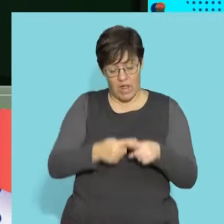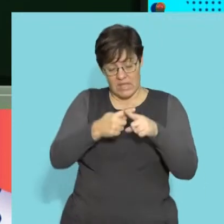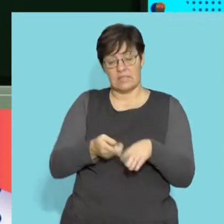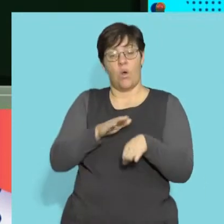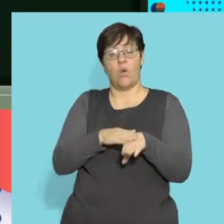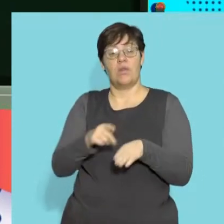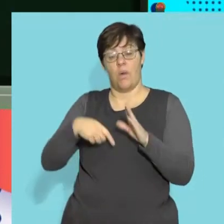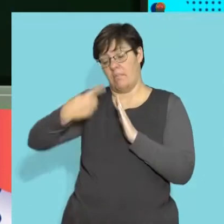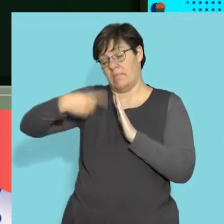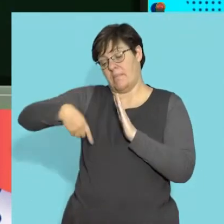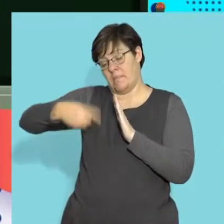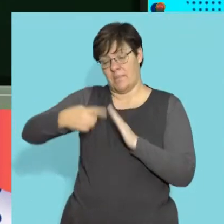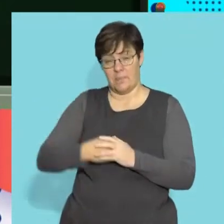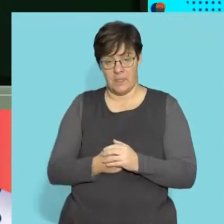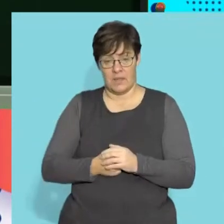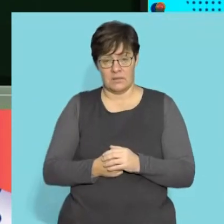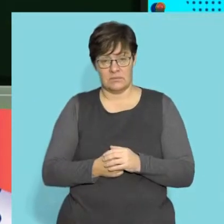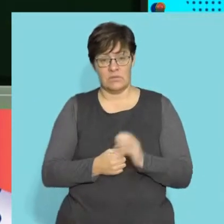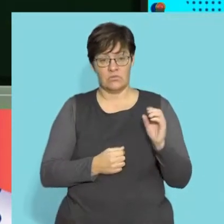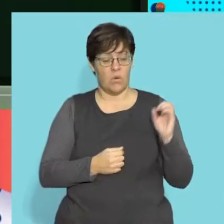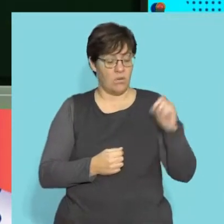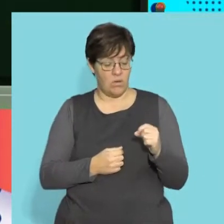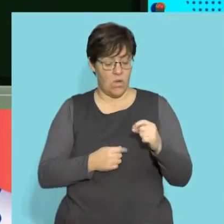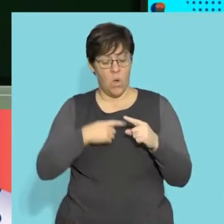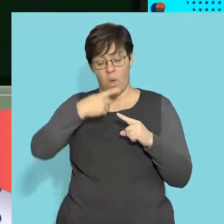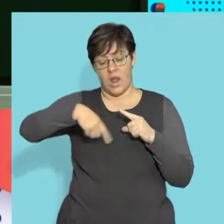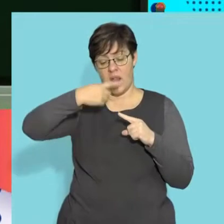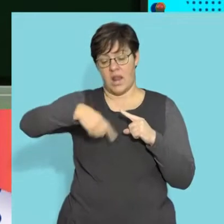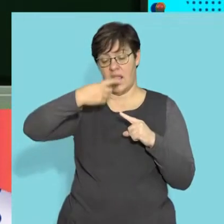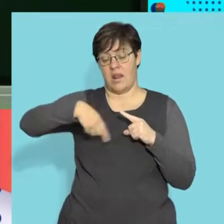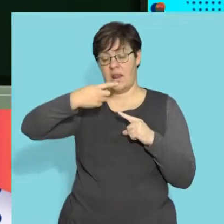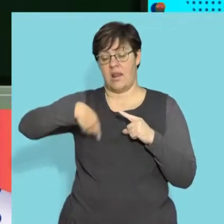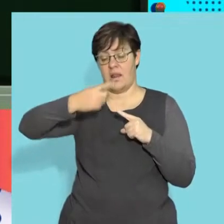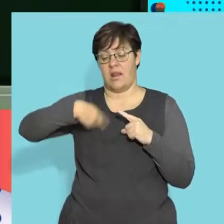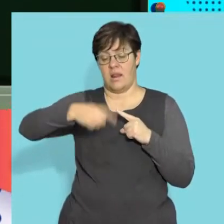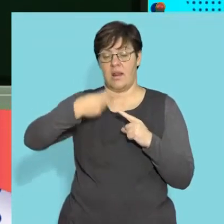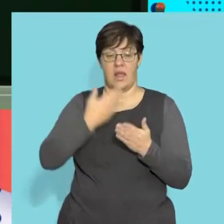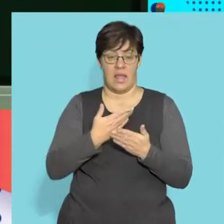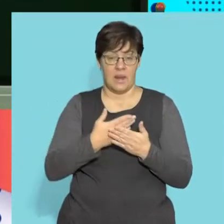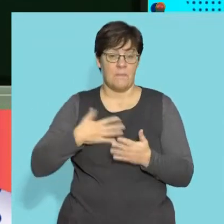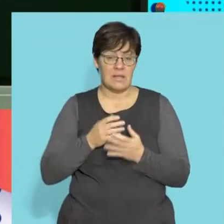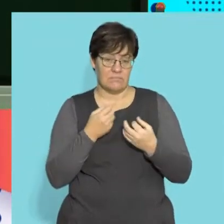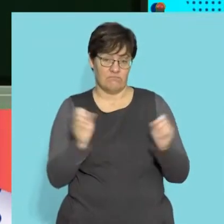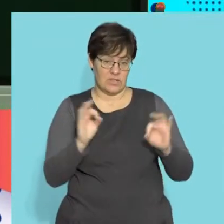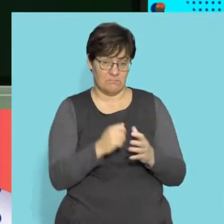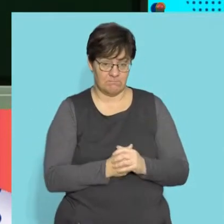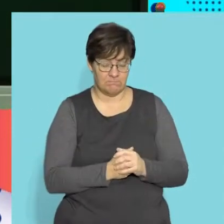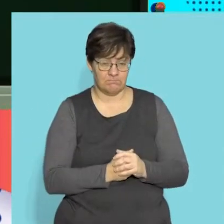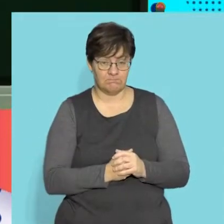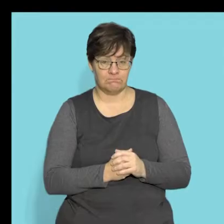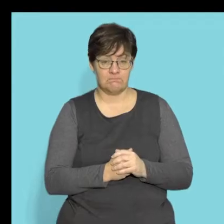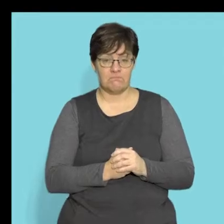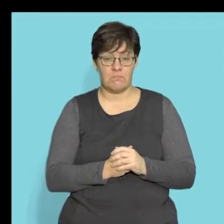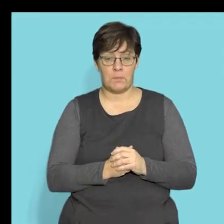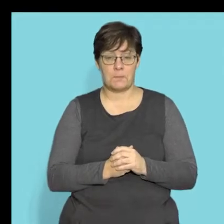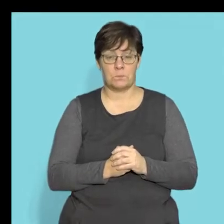rest on an axle for it to spin around. So the coil must be free to spin, must be free to move.